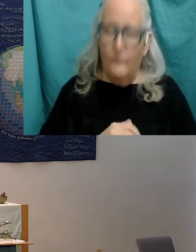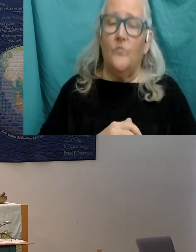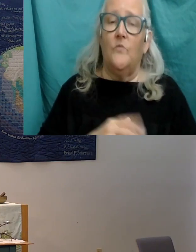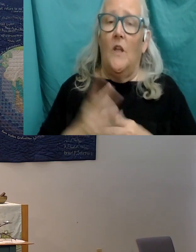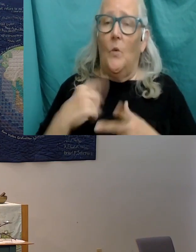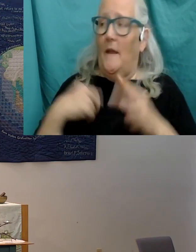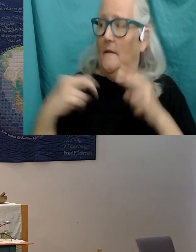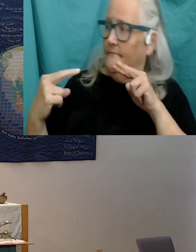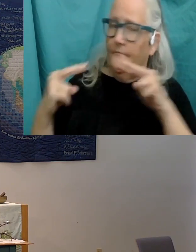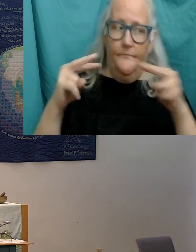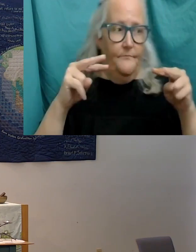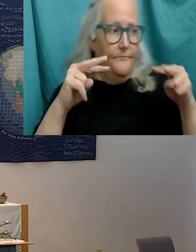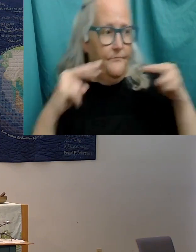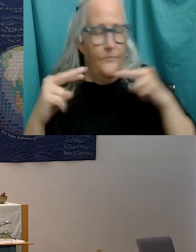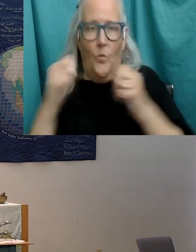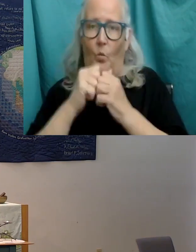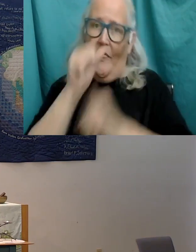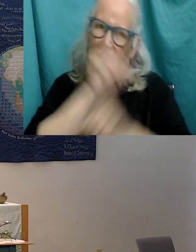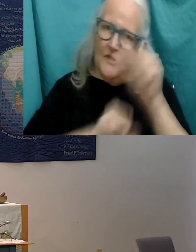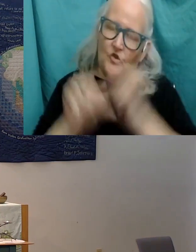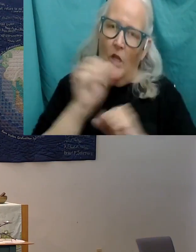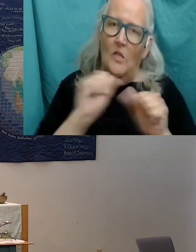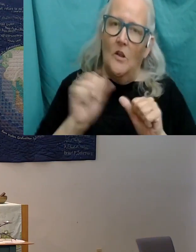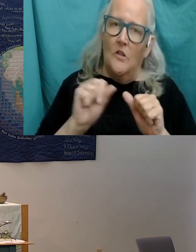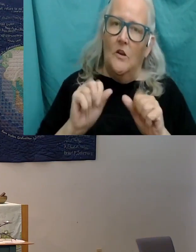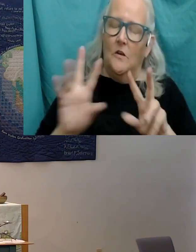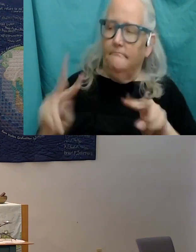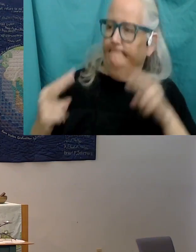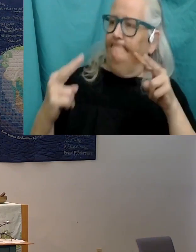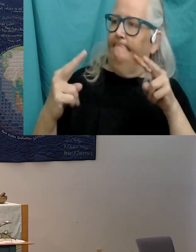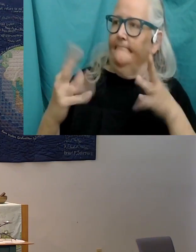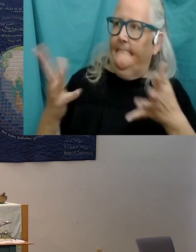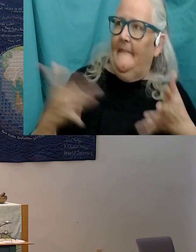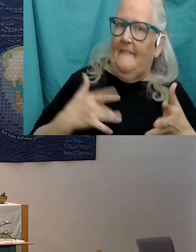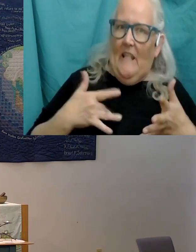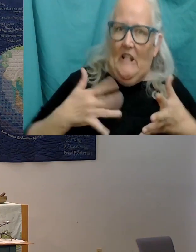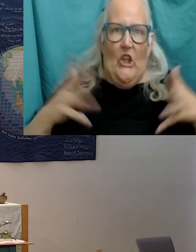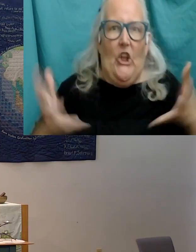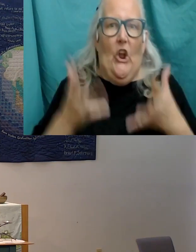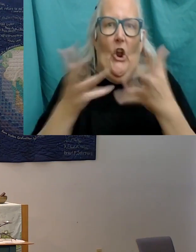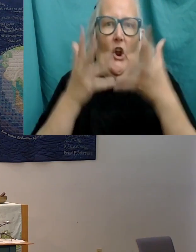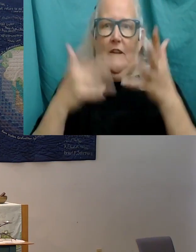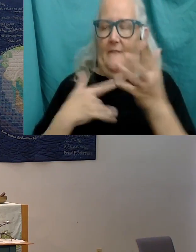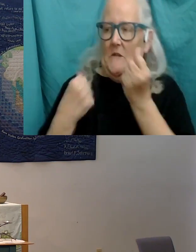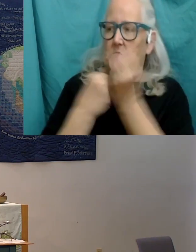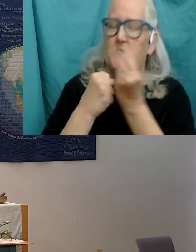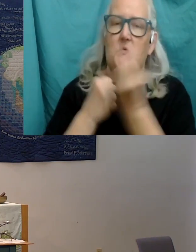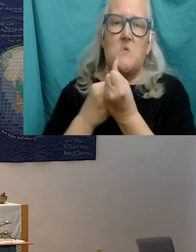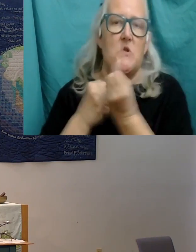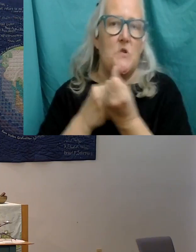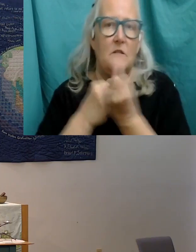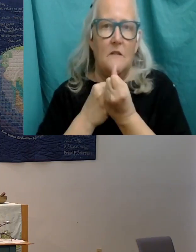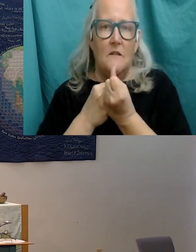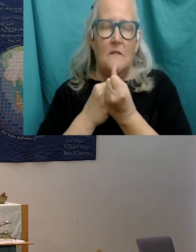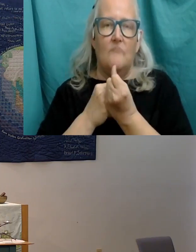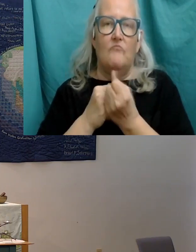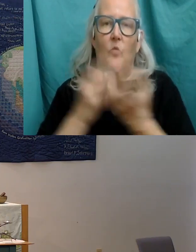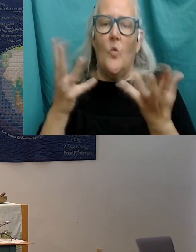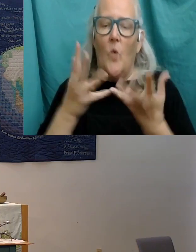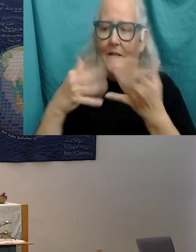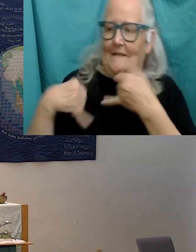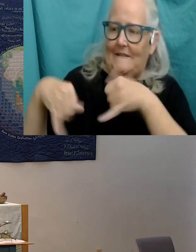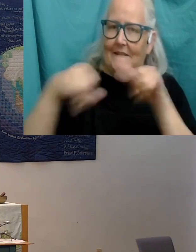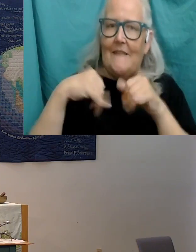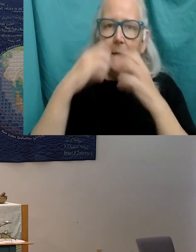again, looking to each other for encouragement and support, looking to our shared values and agreements as a map